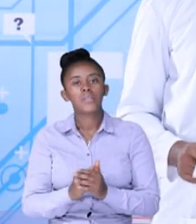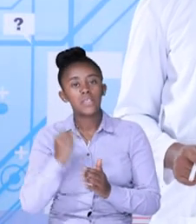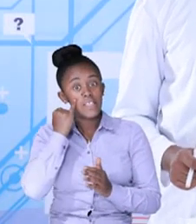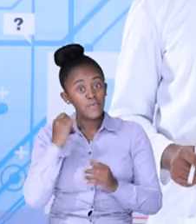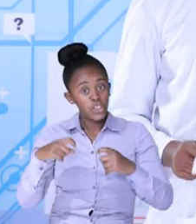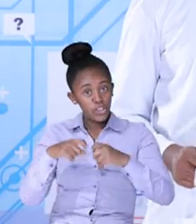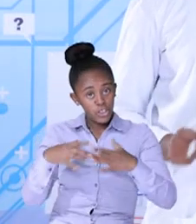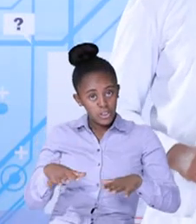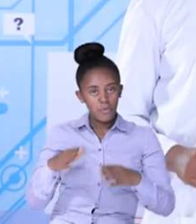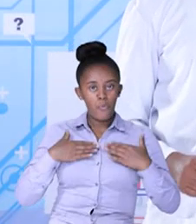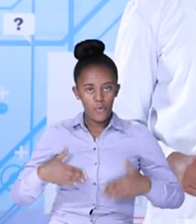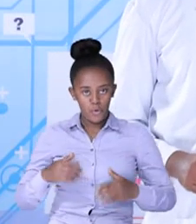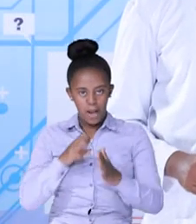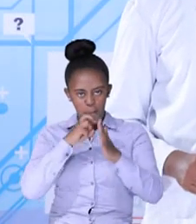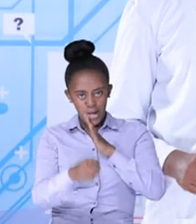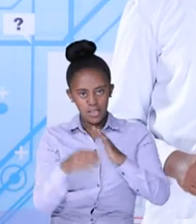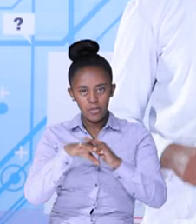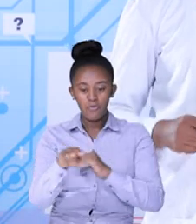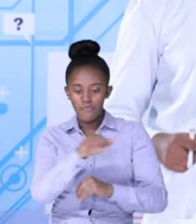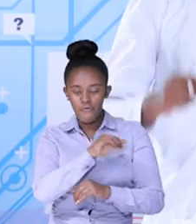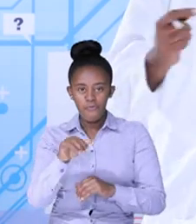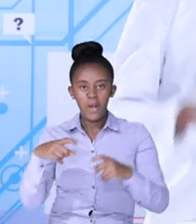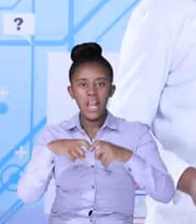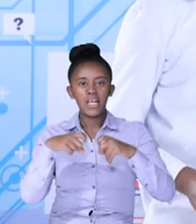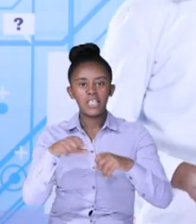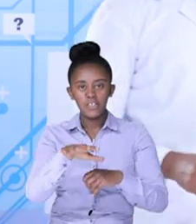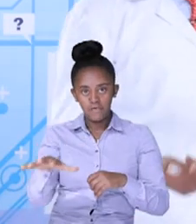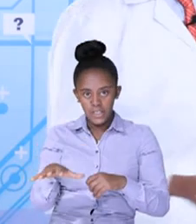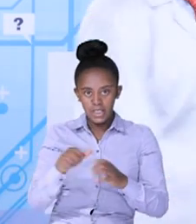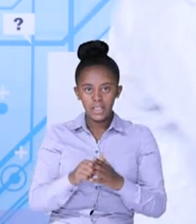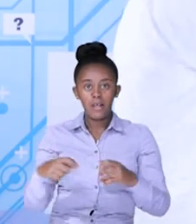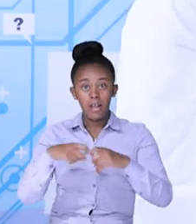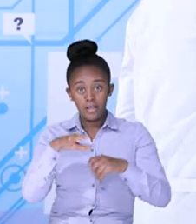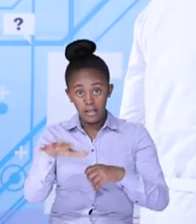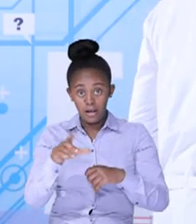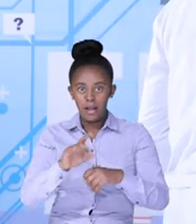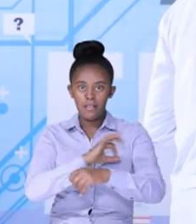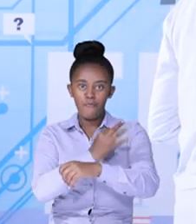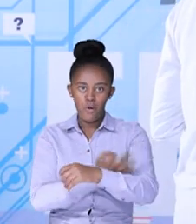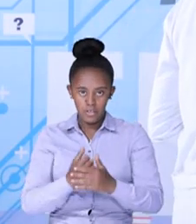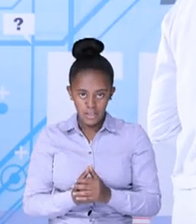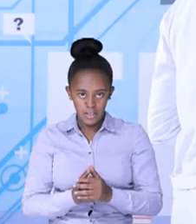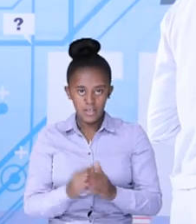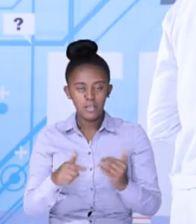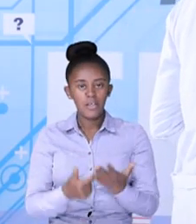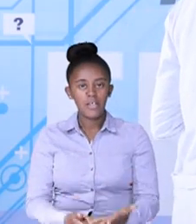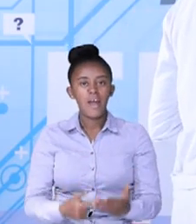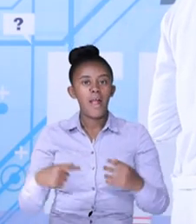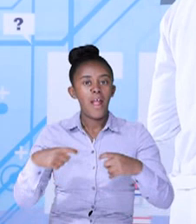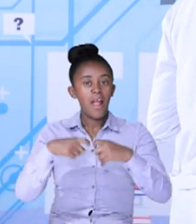charged body is immersed into a uniform electric field, the electric field will exert electric force. Suppose here we have a